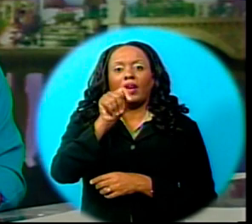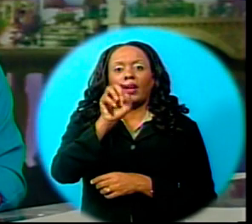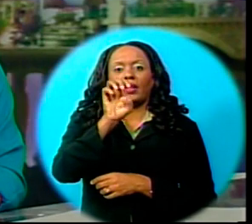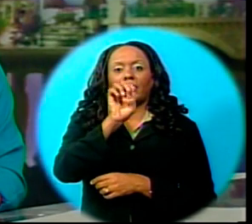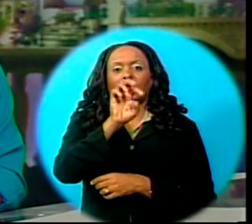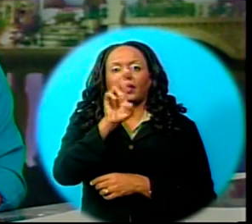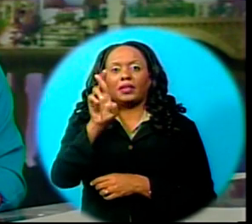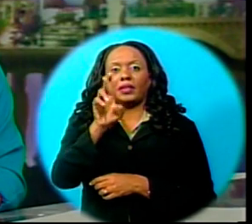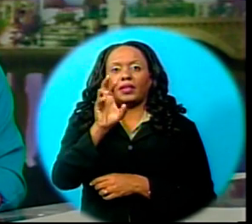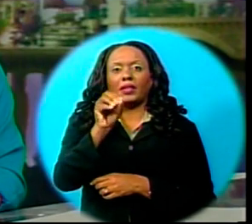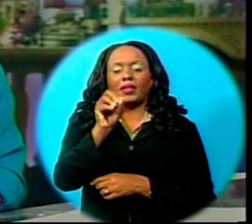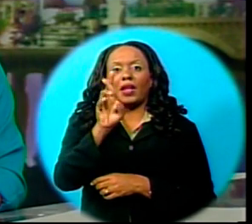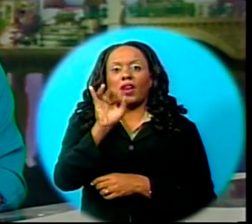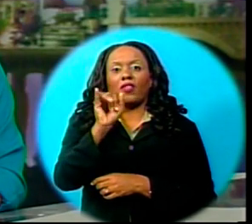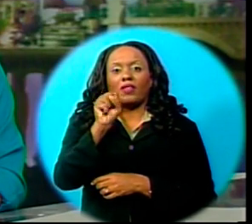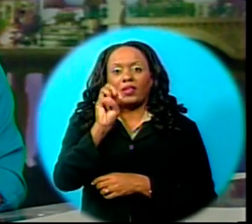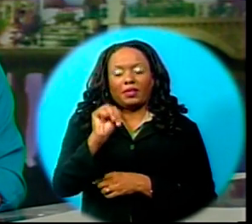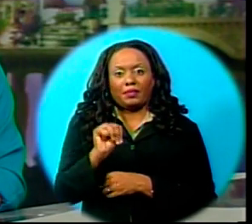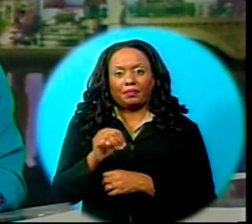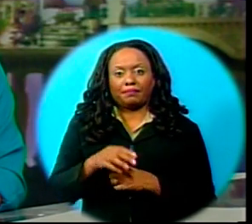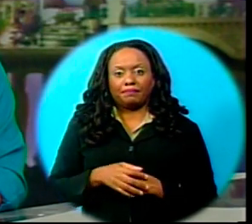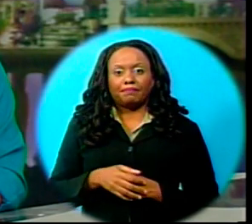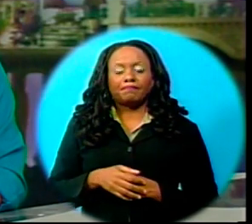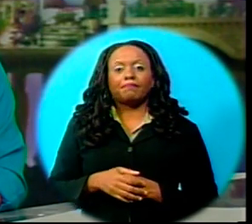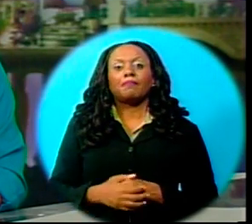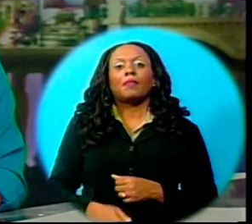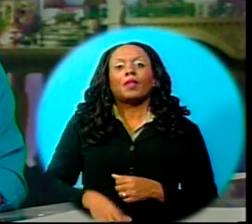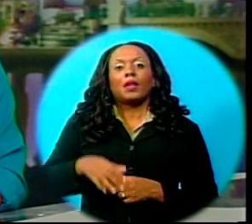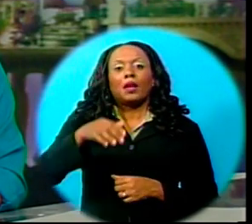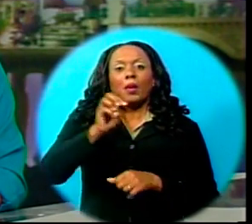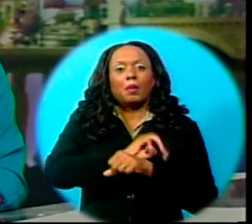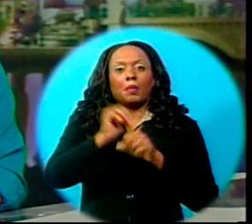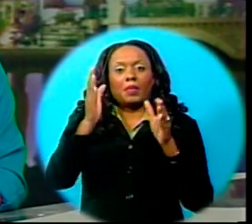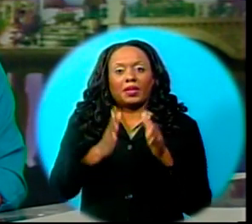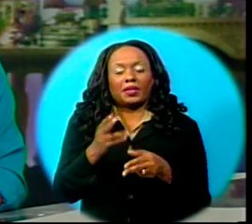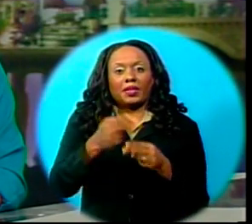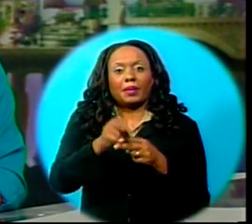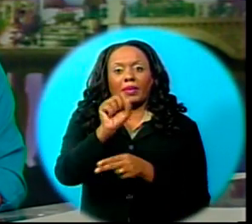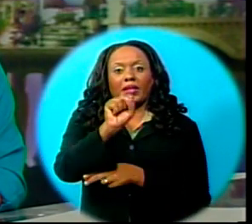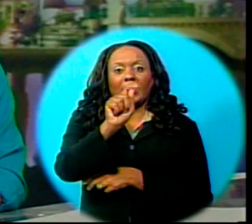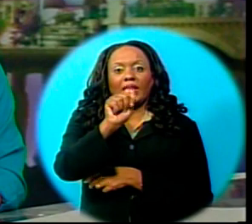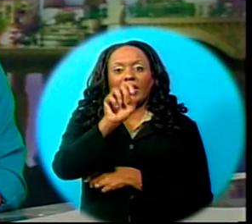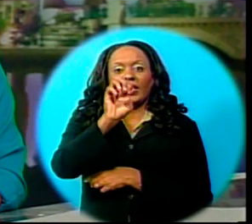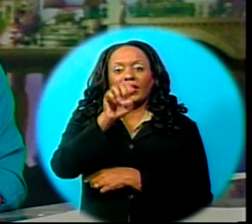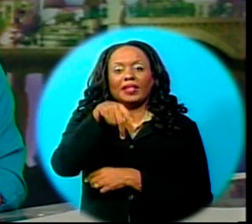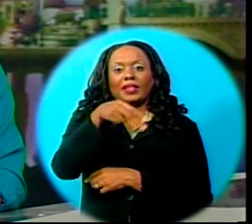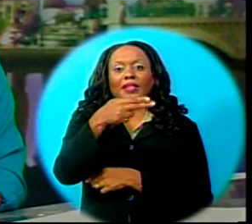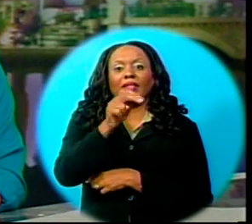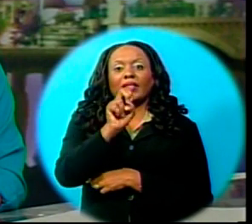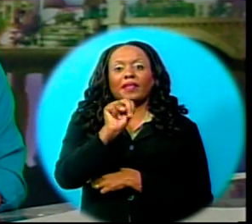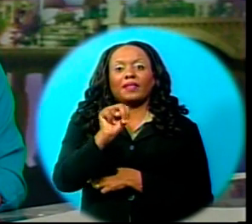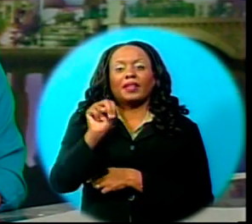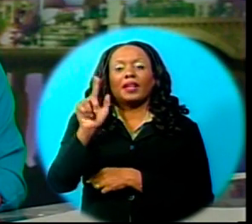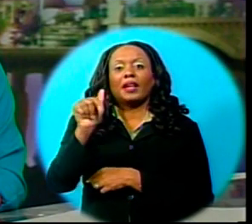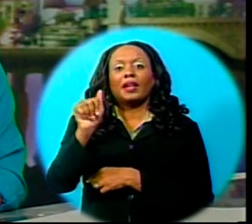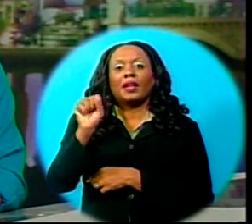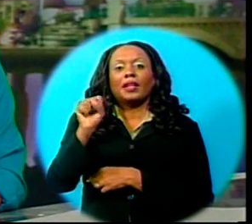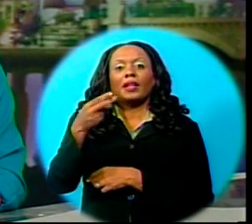is how Acting Minister of Foreign Affairs Stephen Lashley described the bombing of Cubana Airline Flight 455